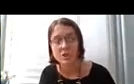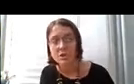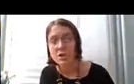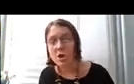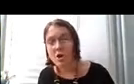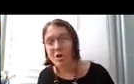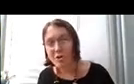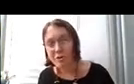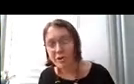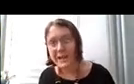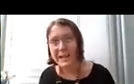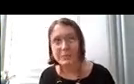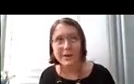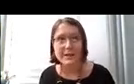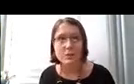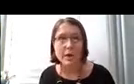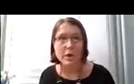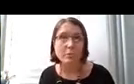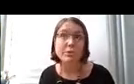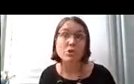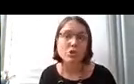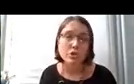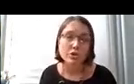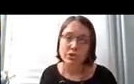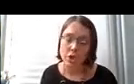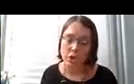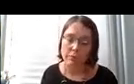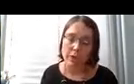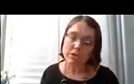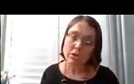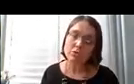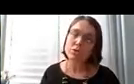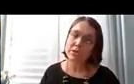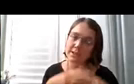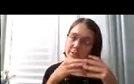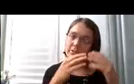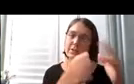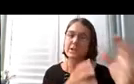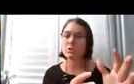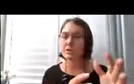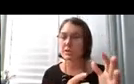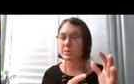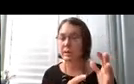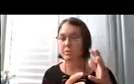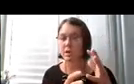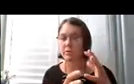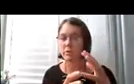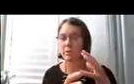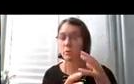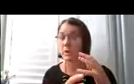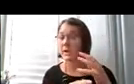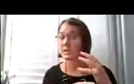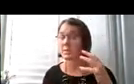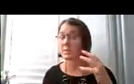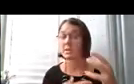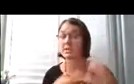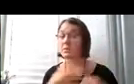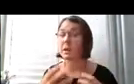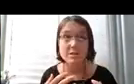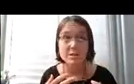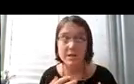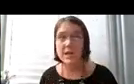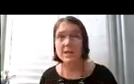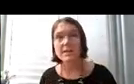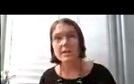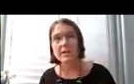further education, often LMI is quite an obscure term. So you can definitely use this paragraph when we're speaking